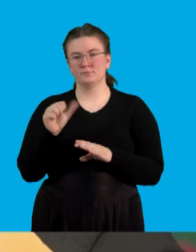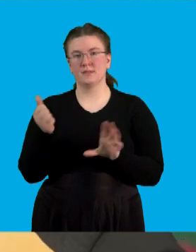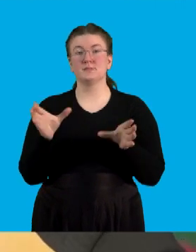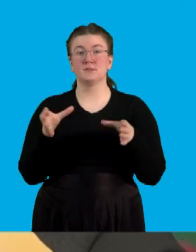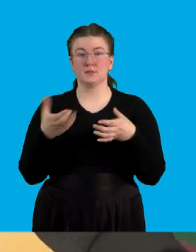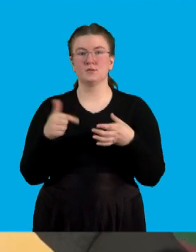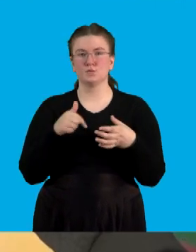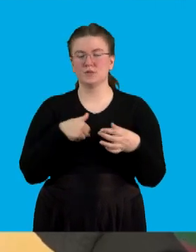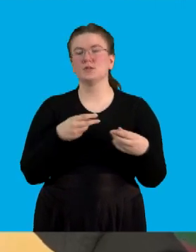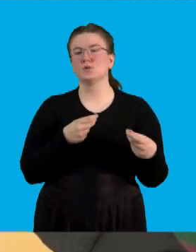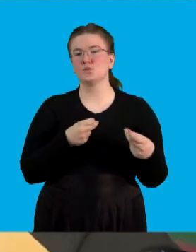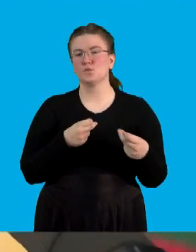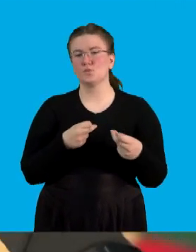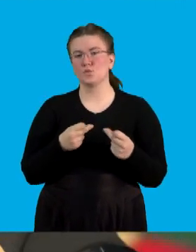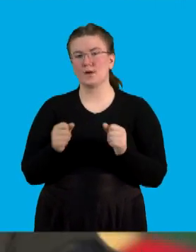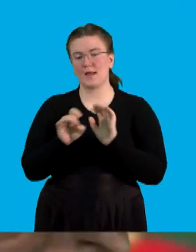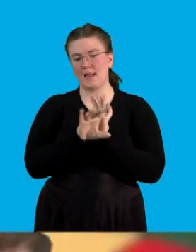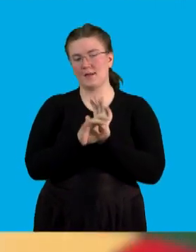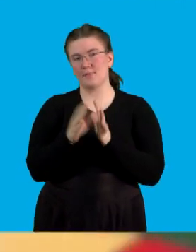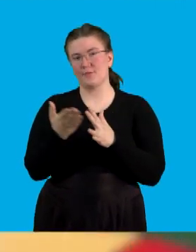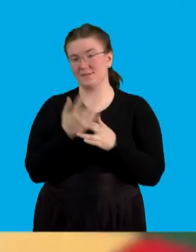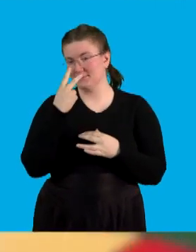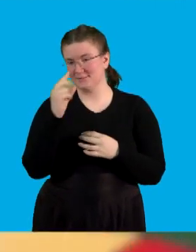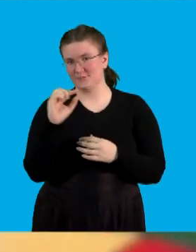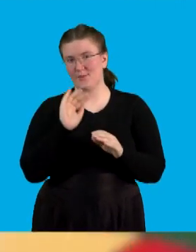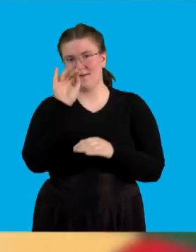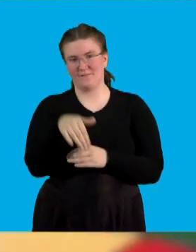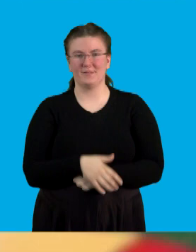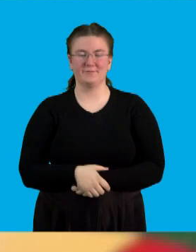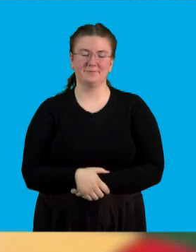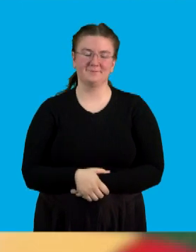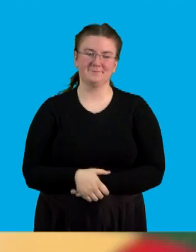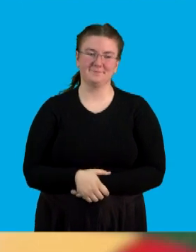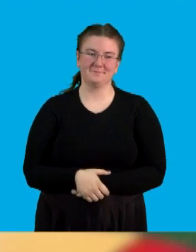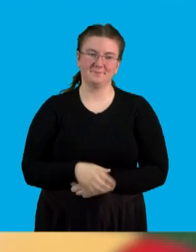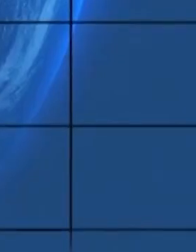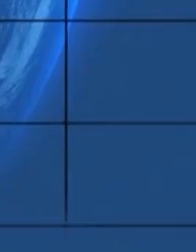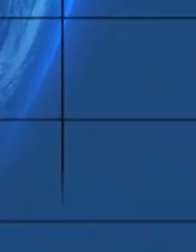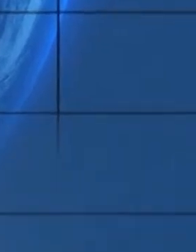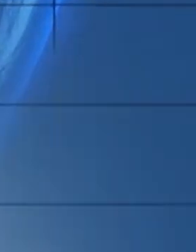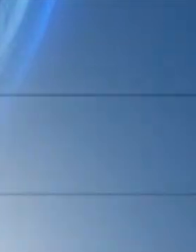to the next part of this lesson, we're just going to quickly go for an ad break, and I will see you just after this.